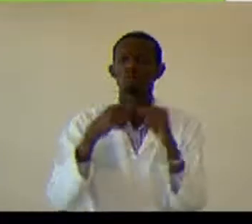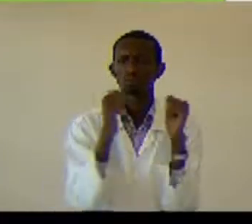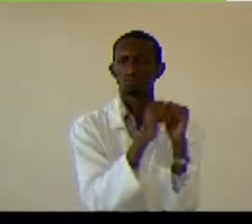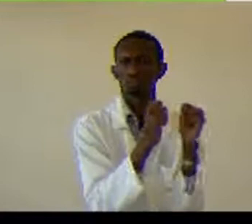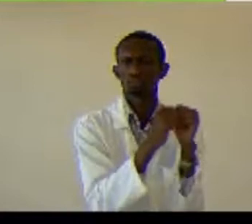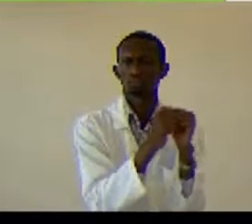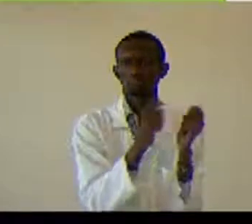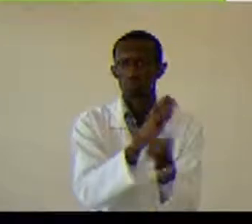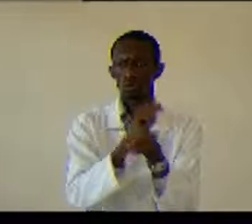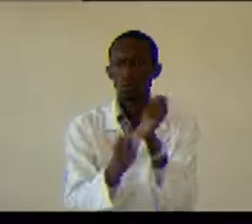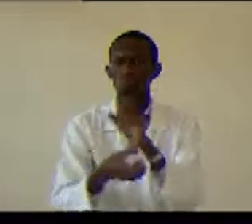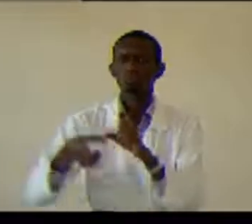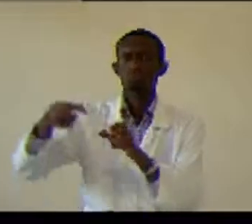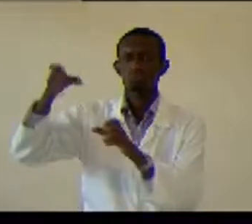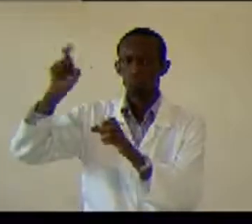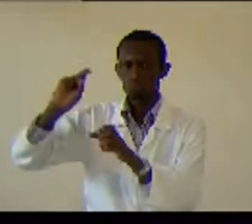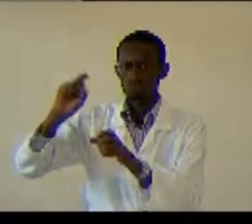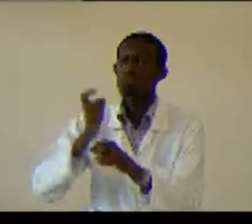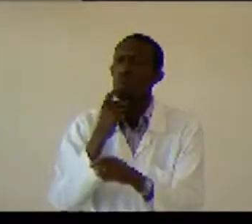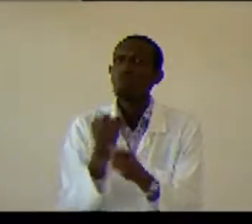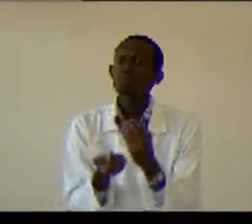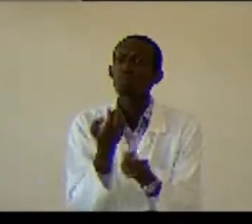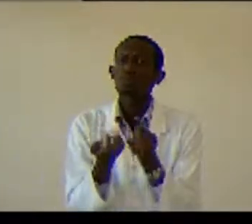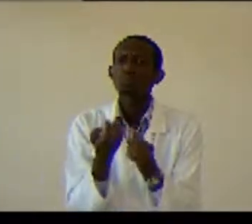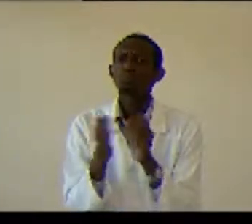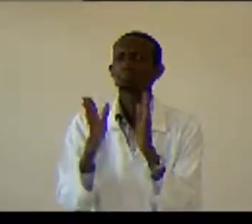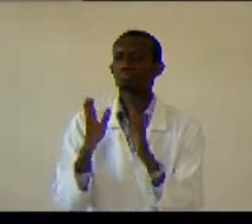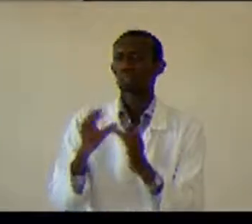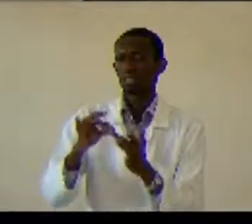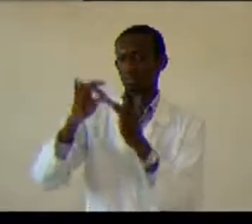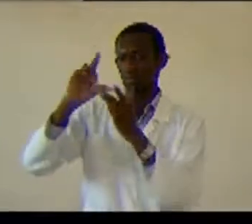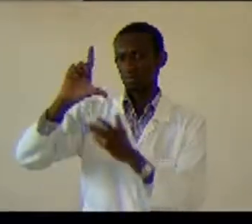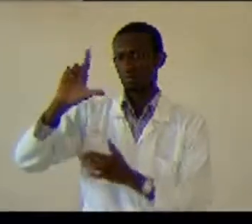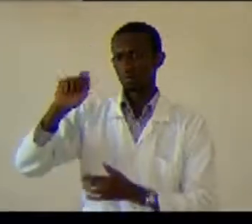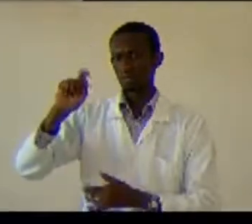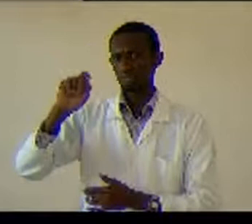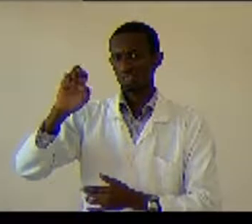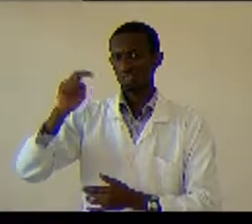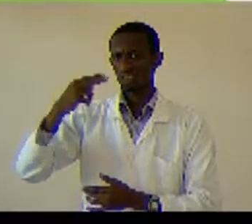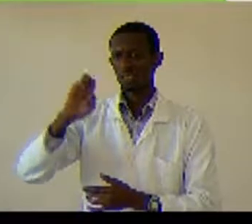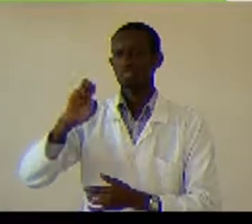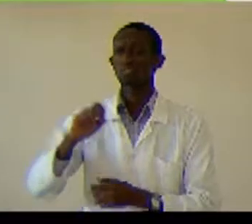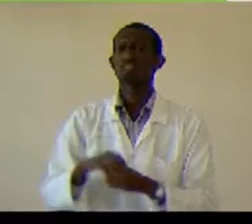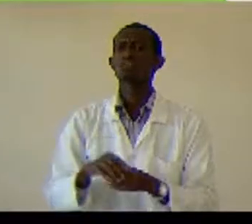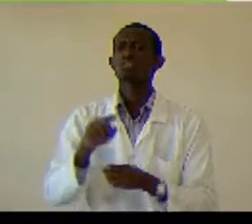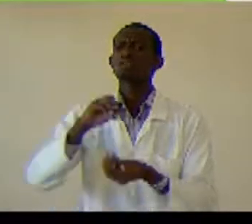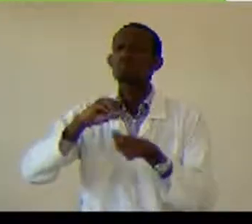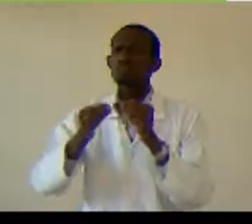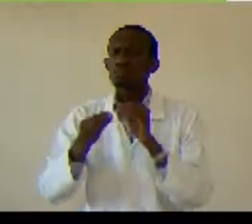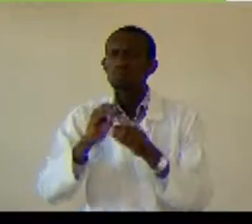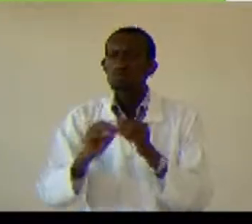constant temperature. I'm going to repeat. Specific latent heat of fusion of ice is the amount of